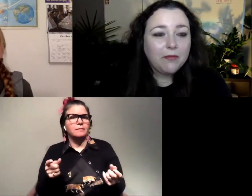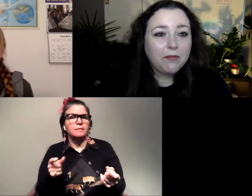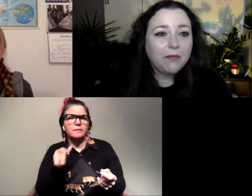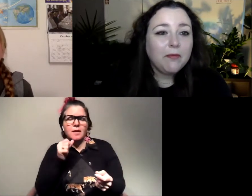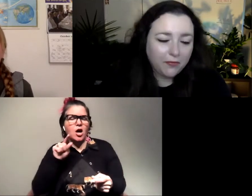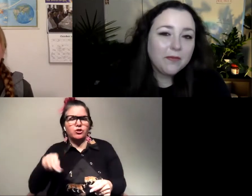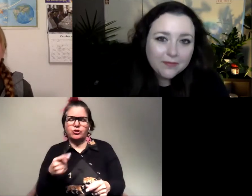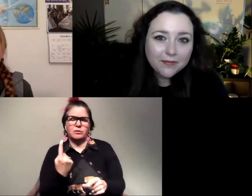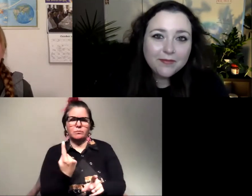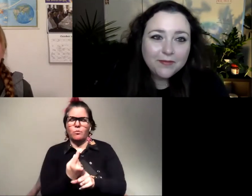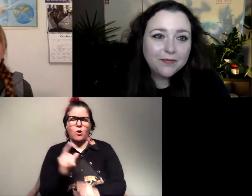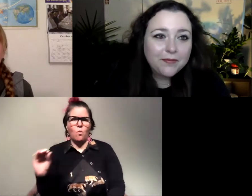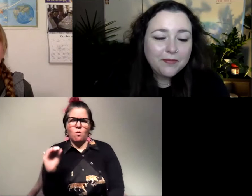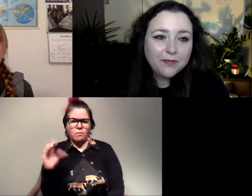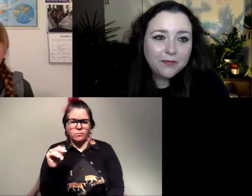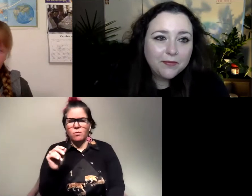Lake. There are a bunch of